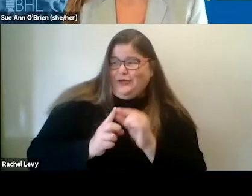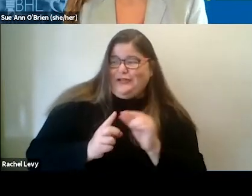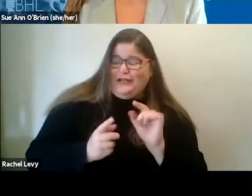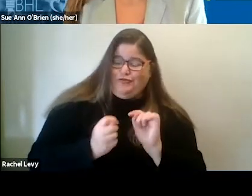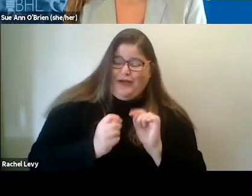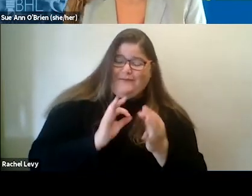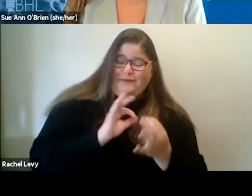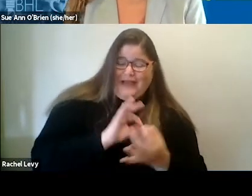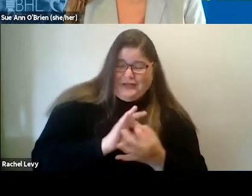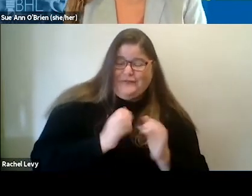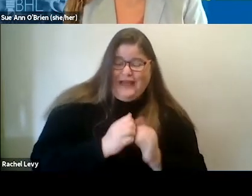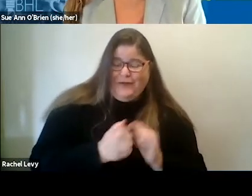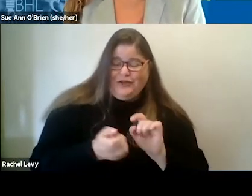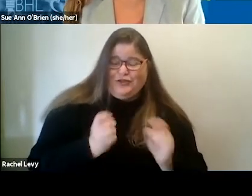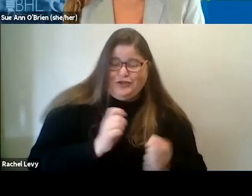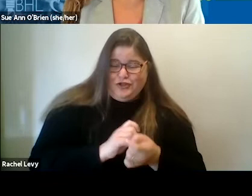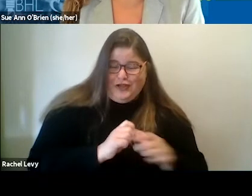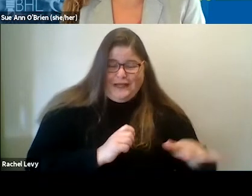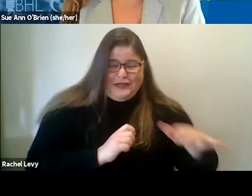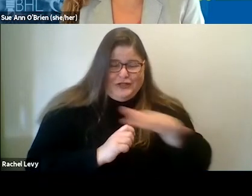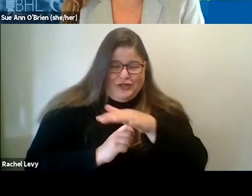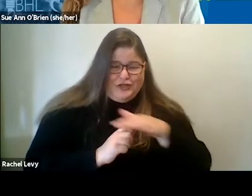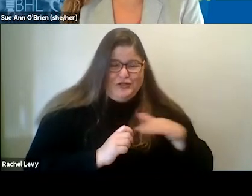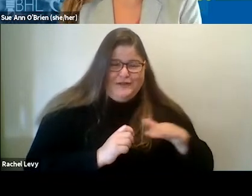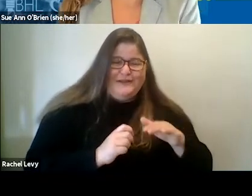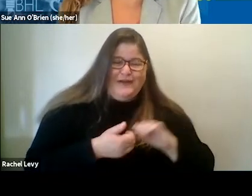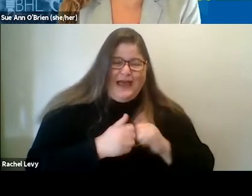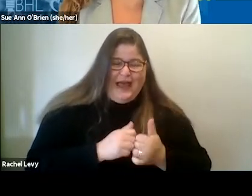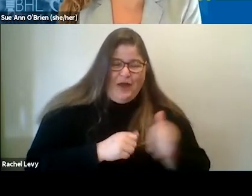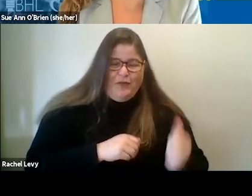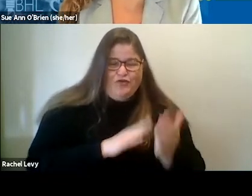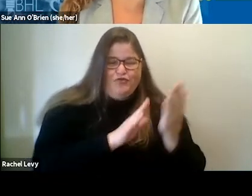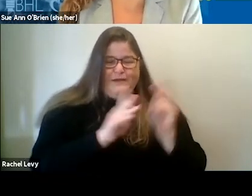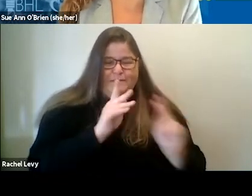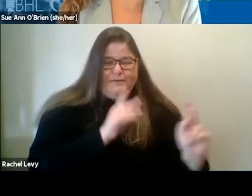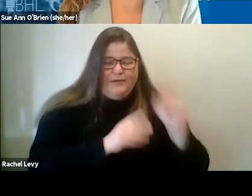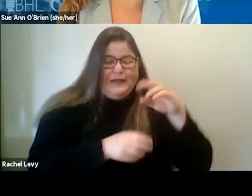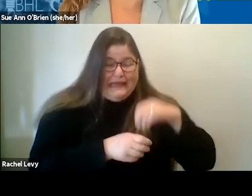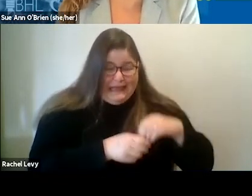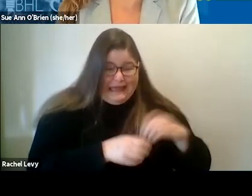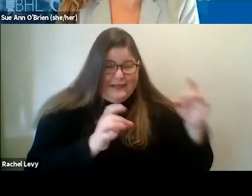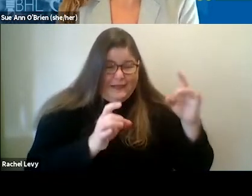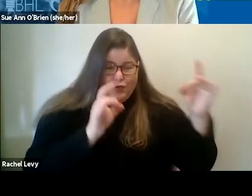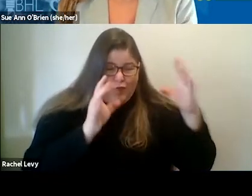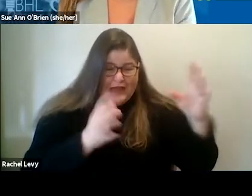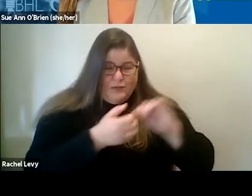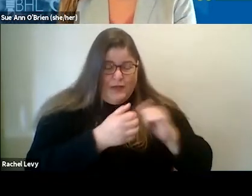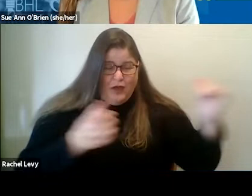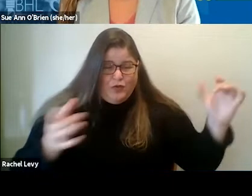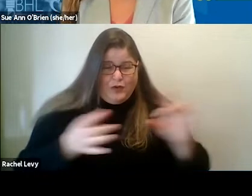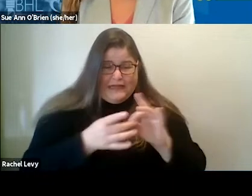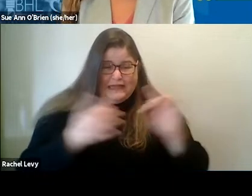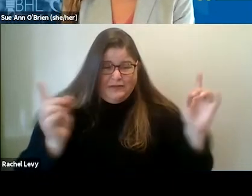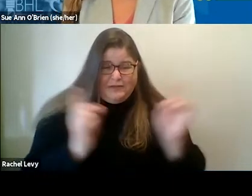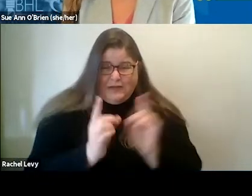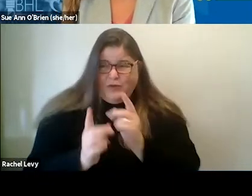it will change the landscape of addressing people that are in a behavioral health crisis and getting people connected to care. As